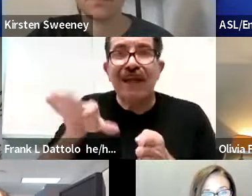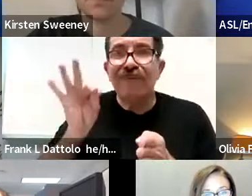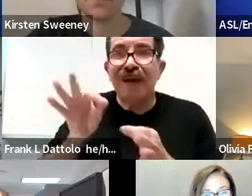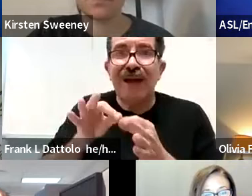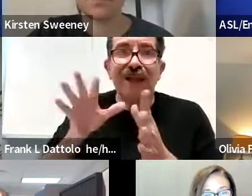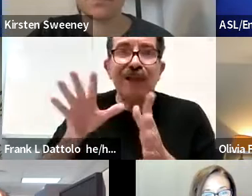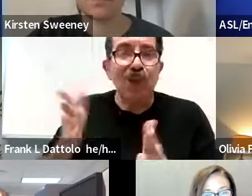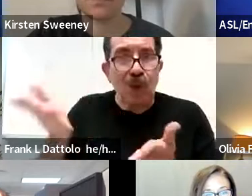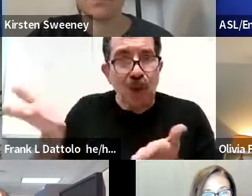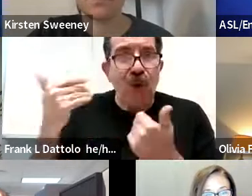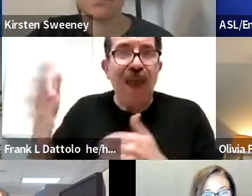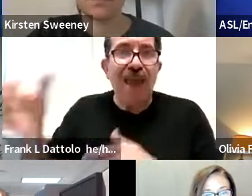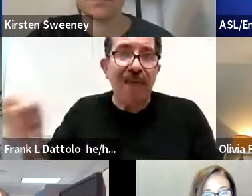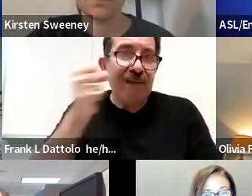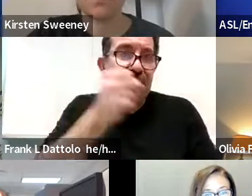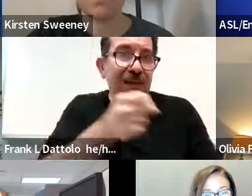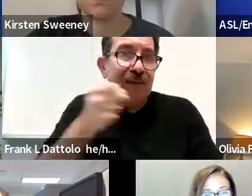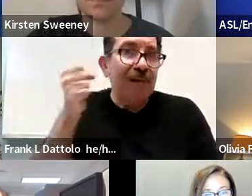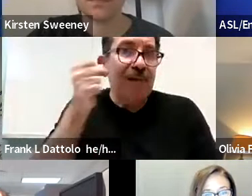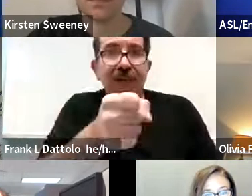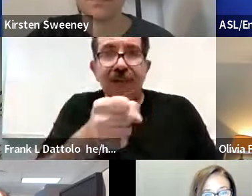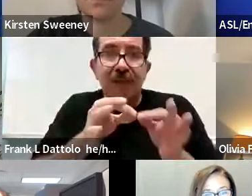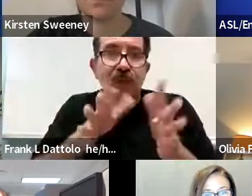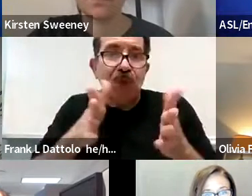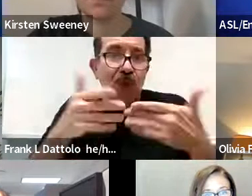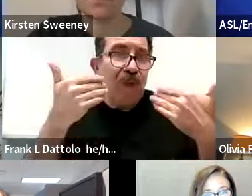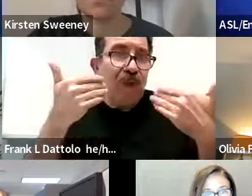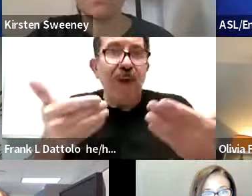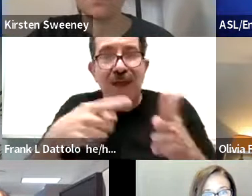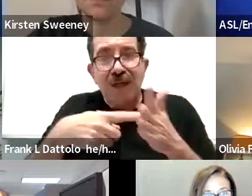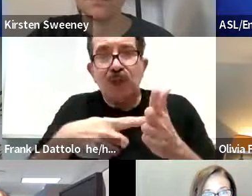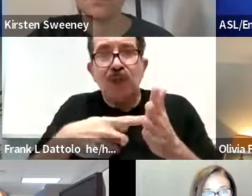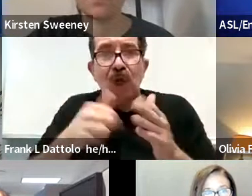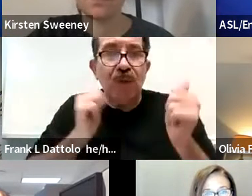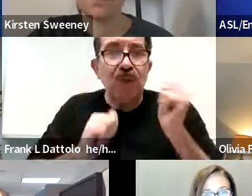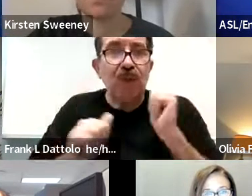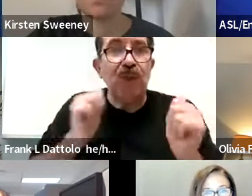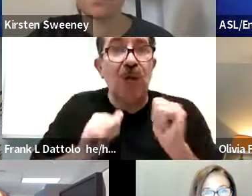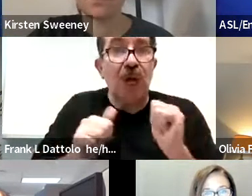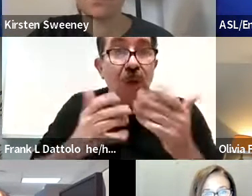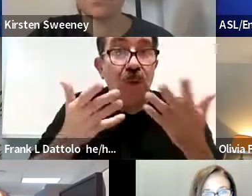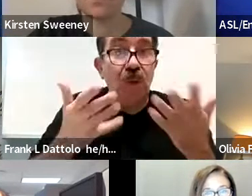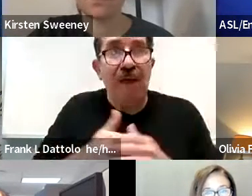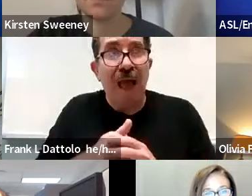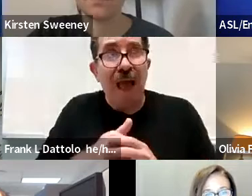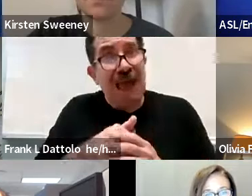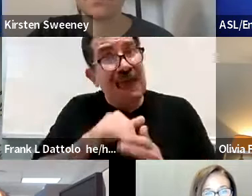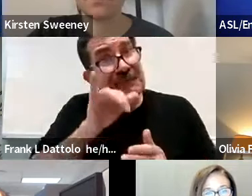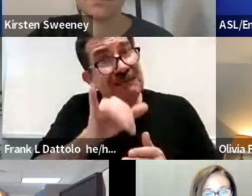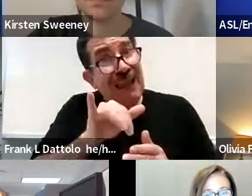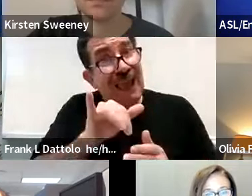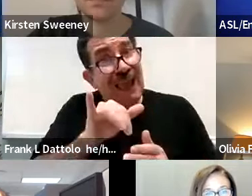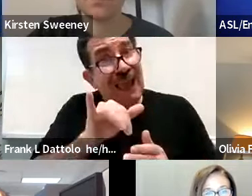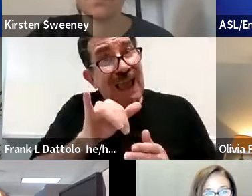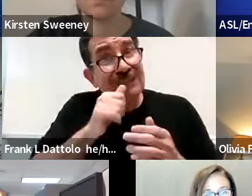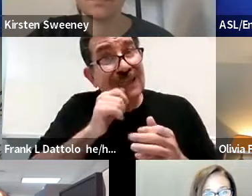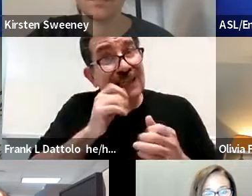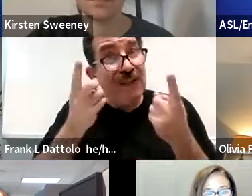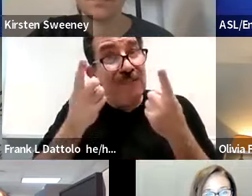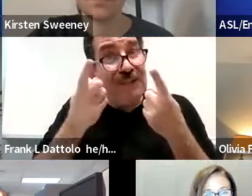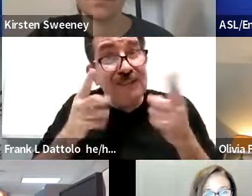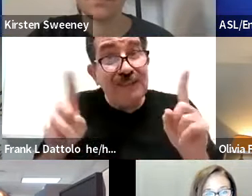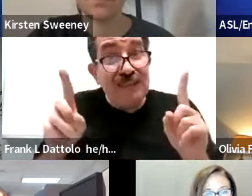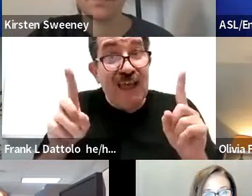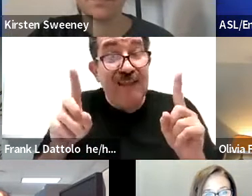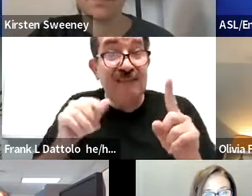going to interpreted theater, it's not like you can just find any old interpreter off the street and plump them down in front of an audience and have them